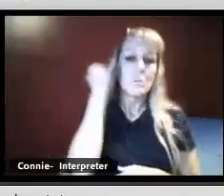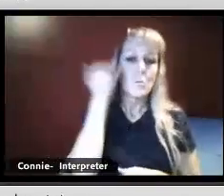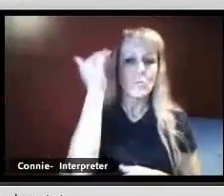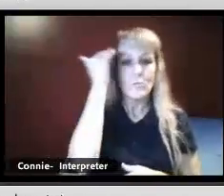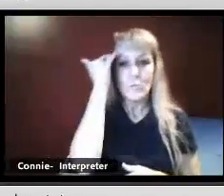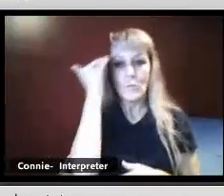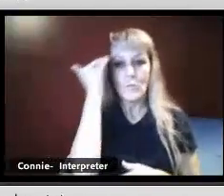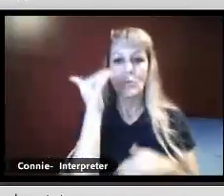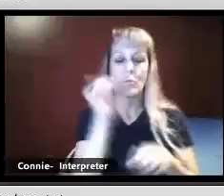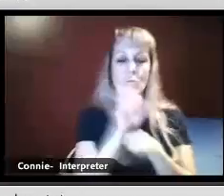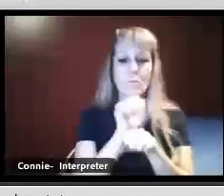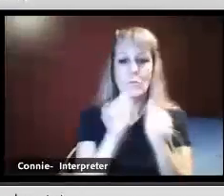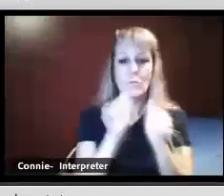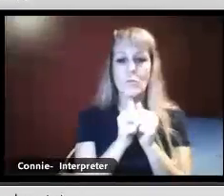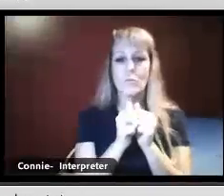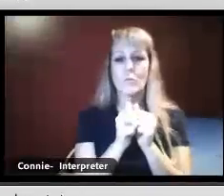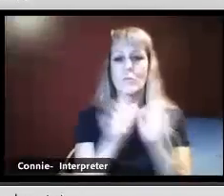9-year-olds,